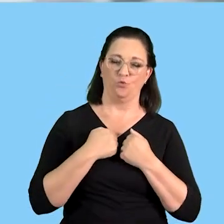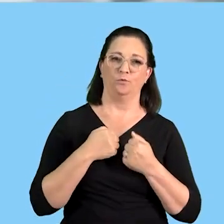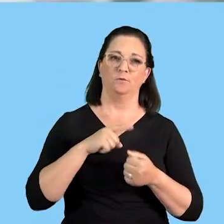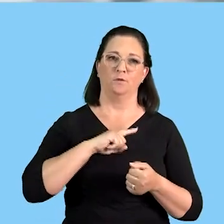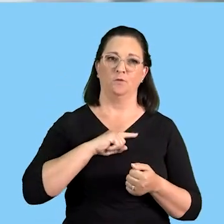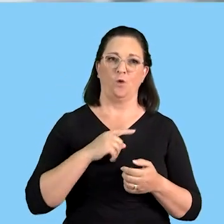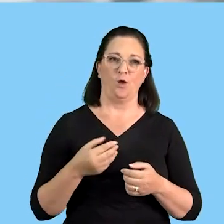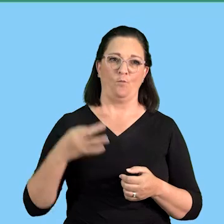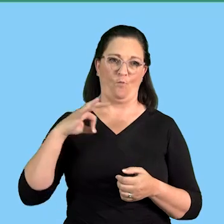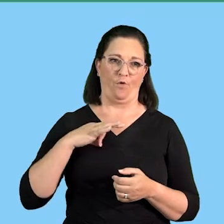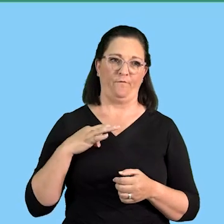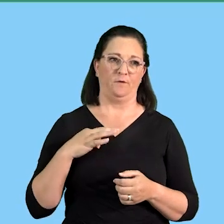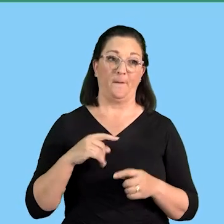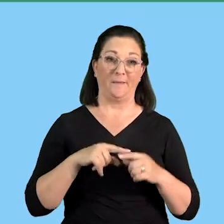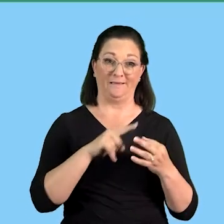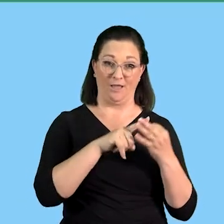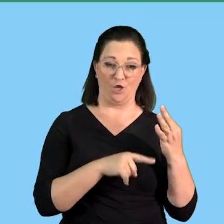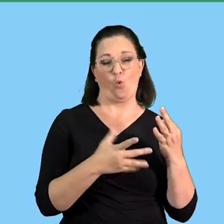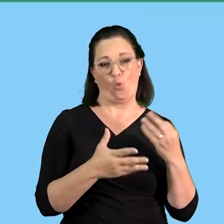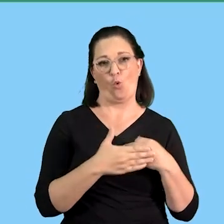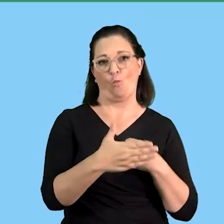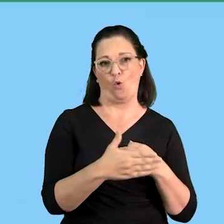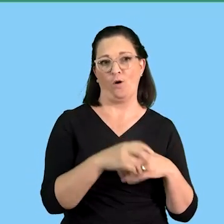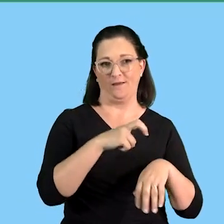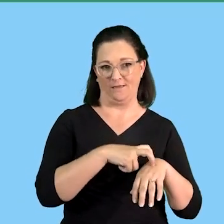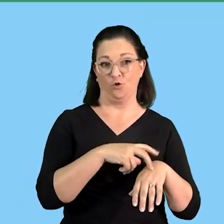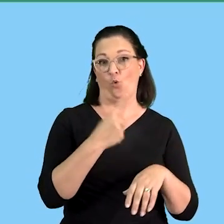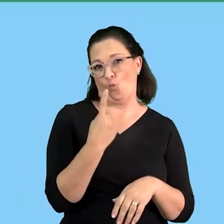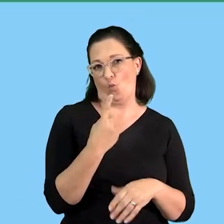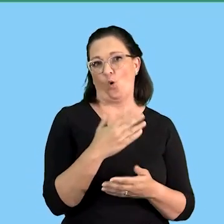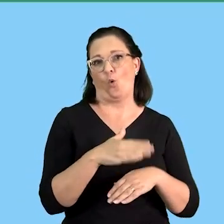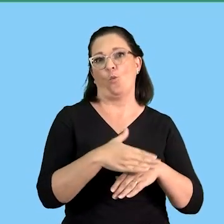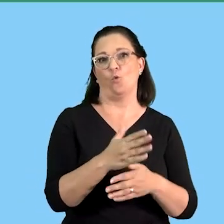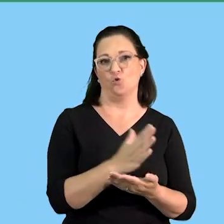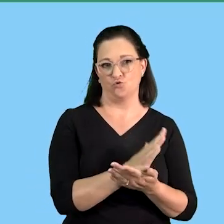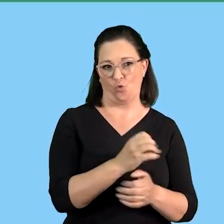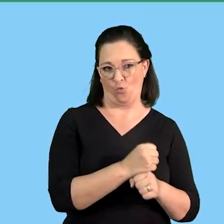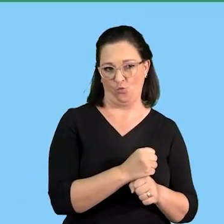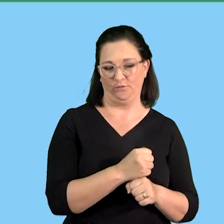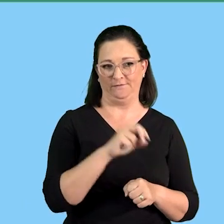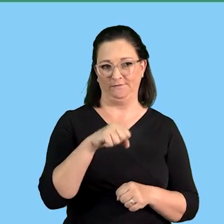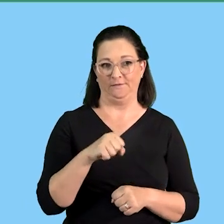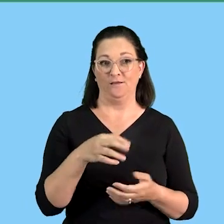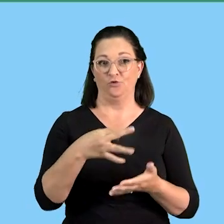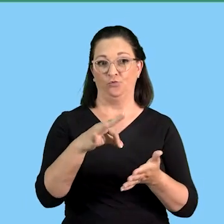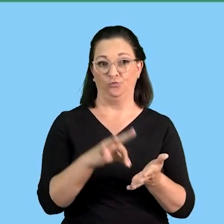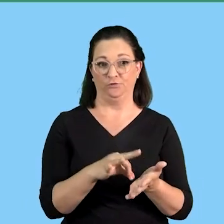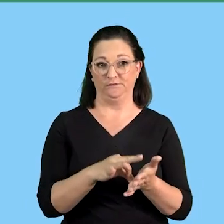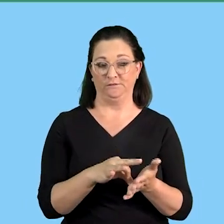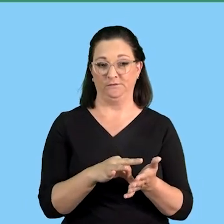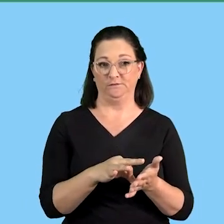profit. It requires 3 or more directors or 1 or more shareholders. And then register.